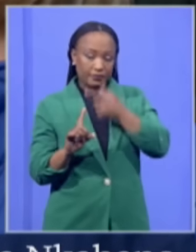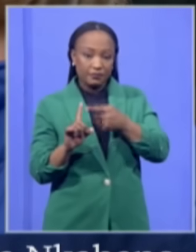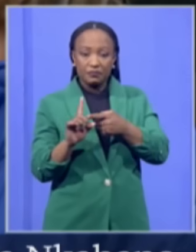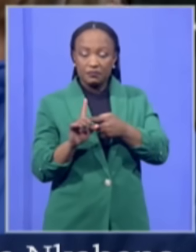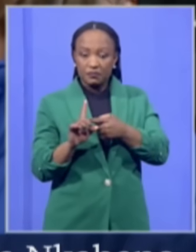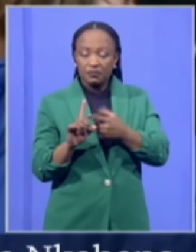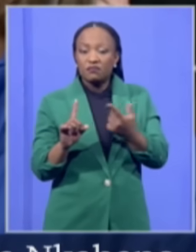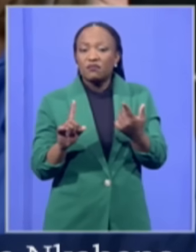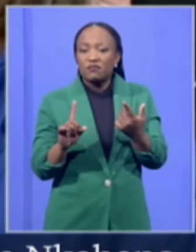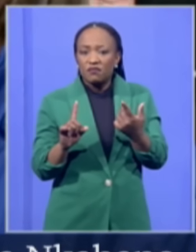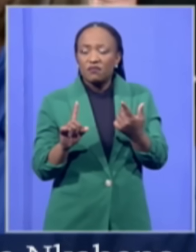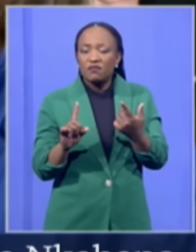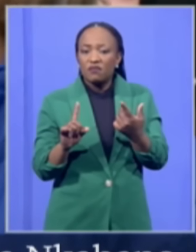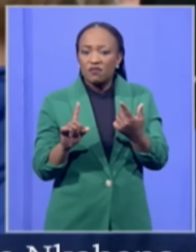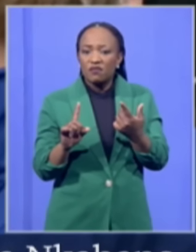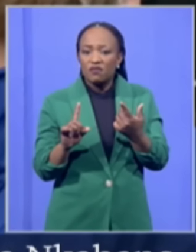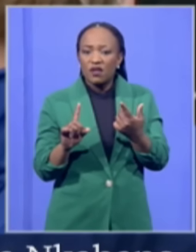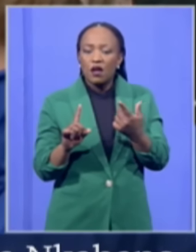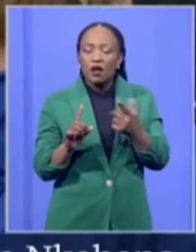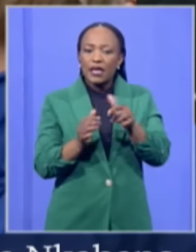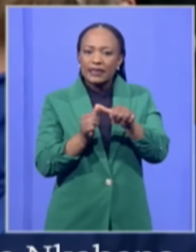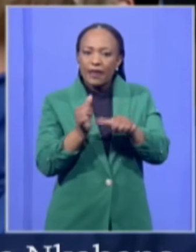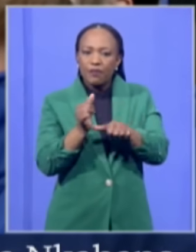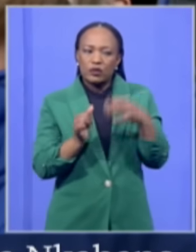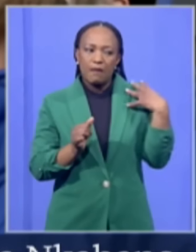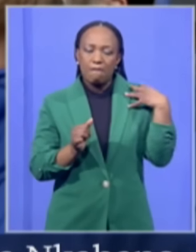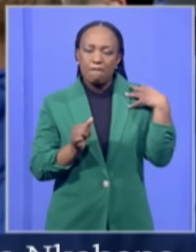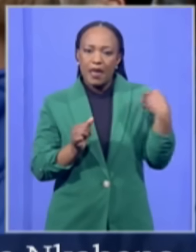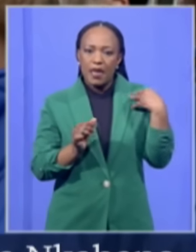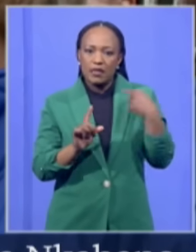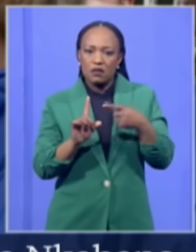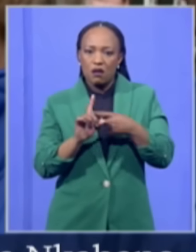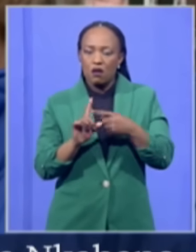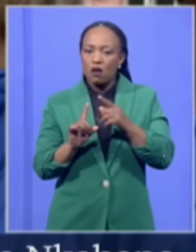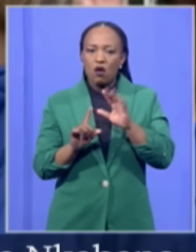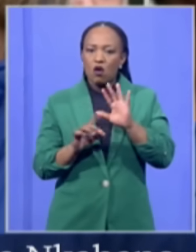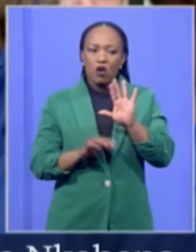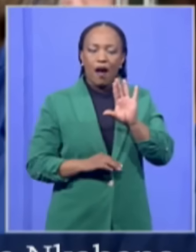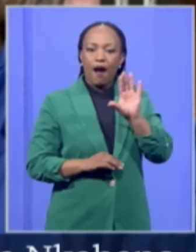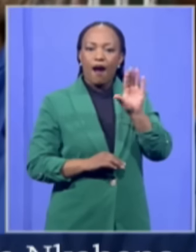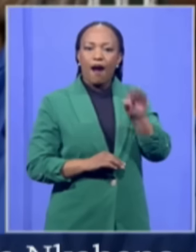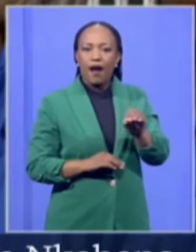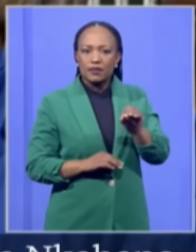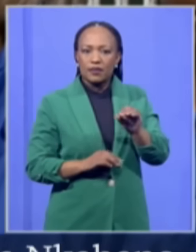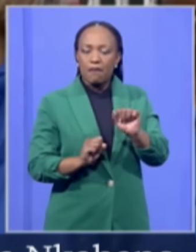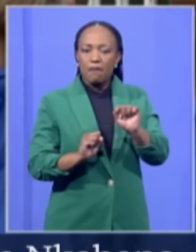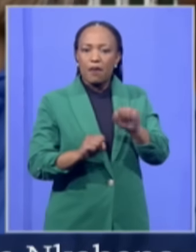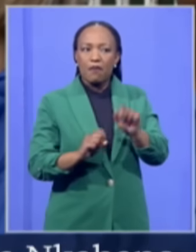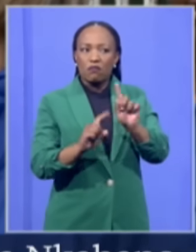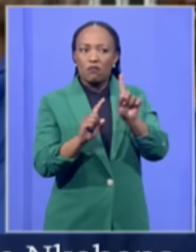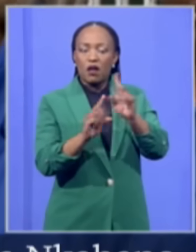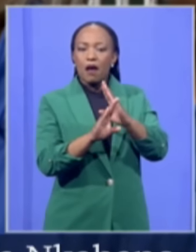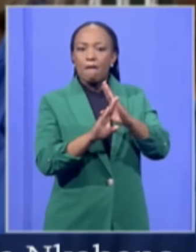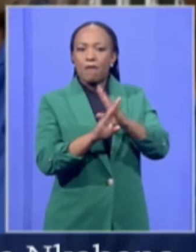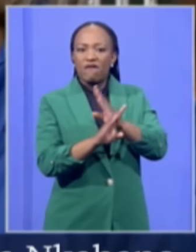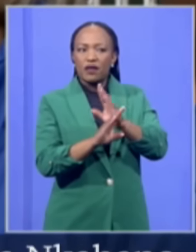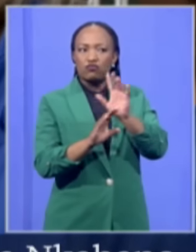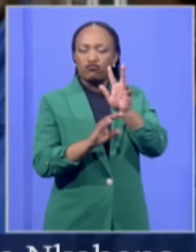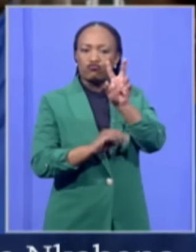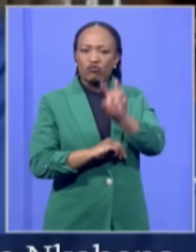which is a deputy minister not asking him permission to go on a private trip that he didn't have to ask permission